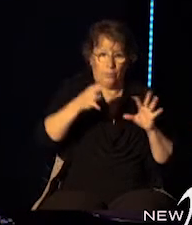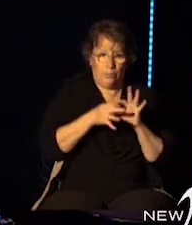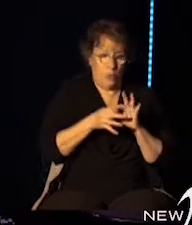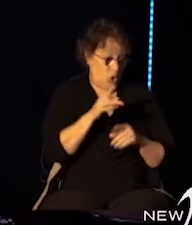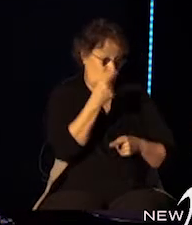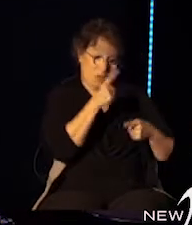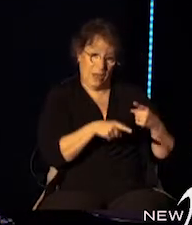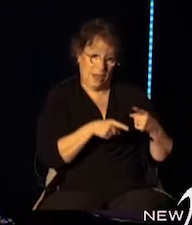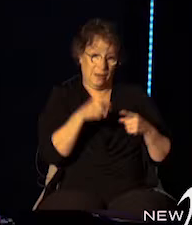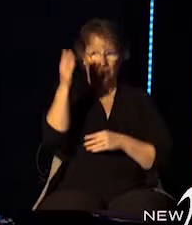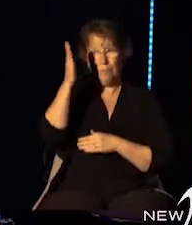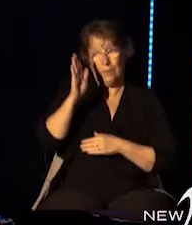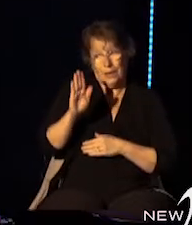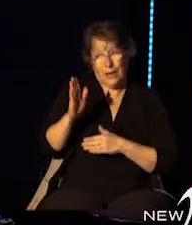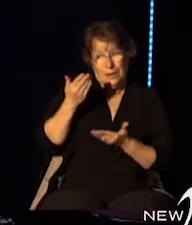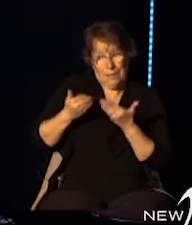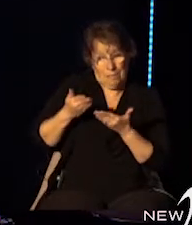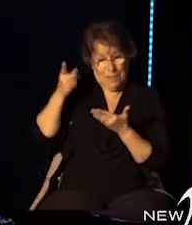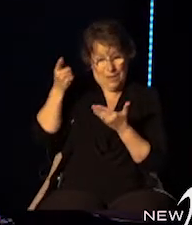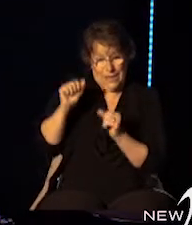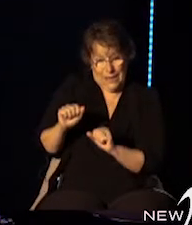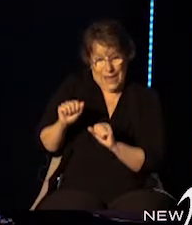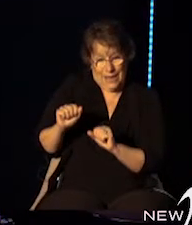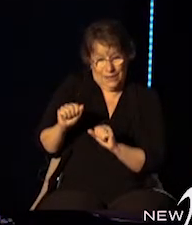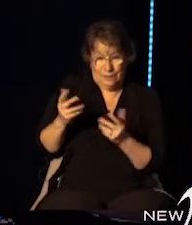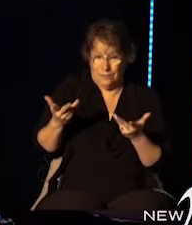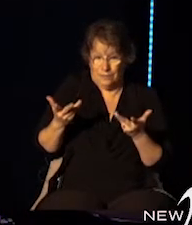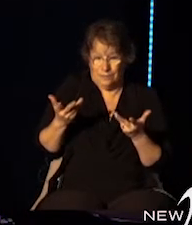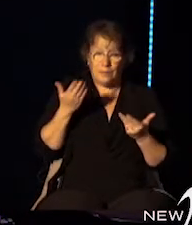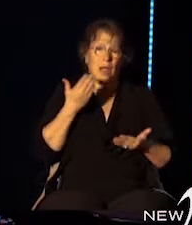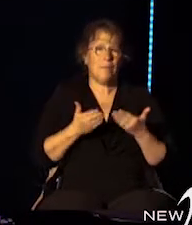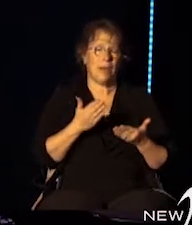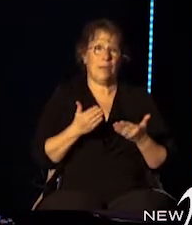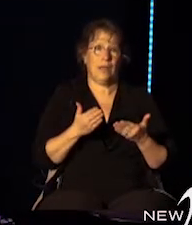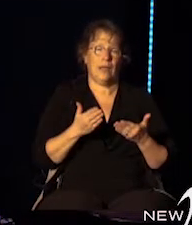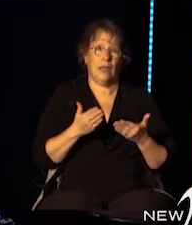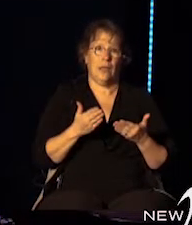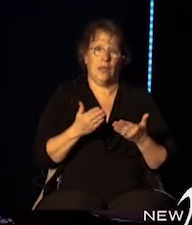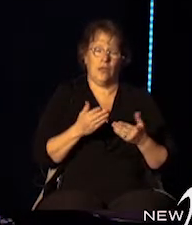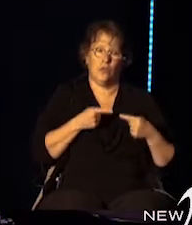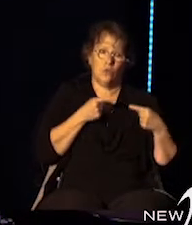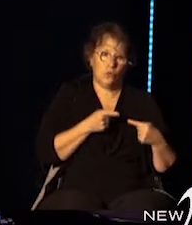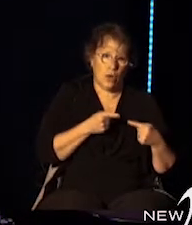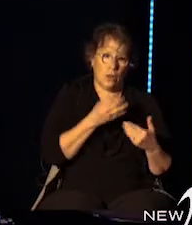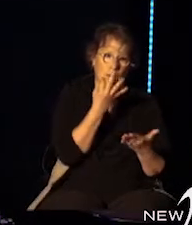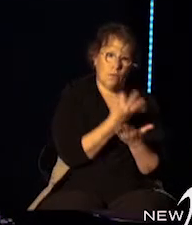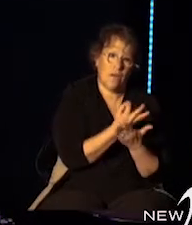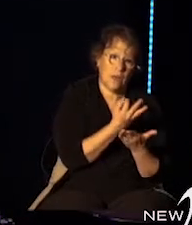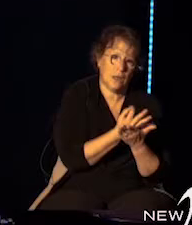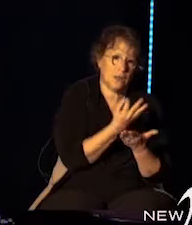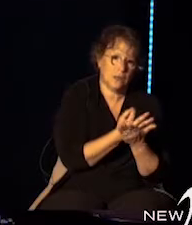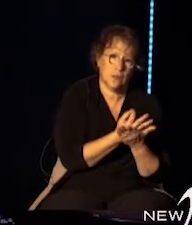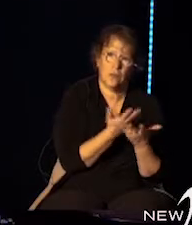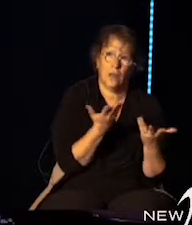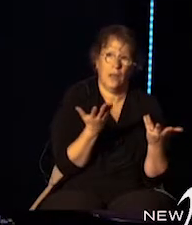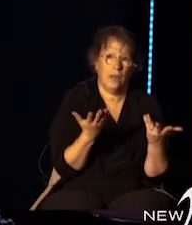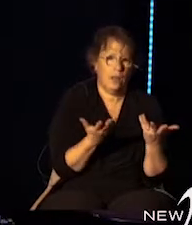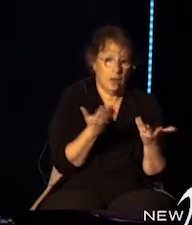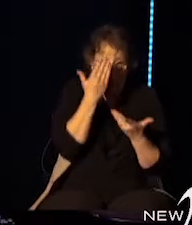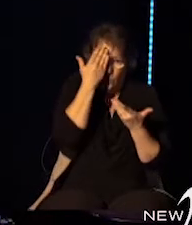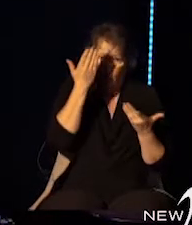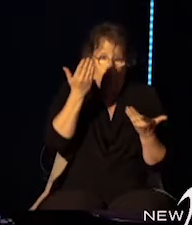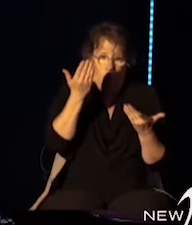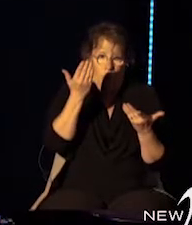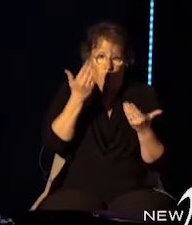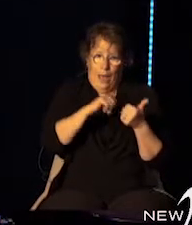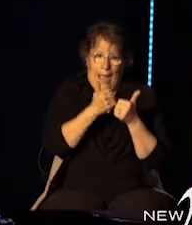maybe God can do it. Maybe you're facing a financial mountain, and you don't know how God's going to move that